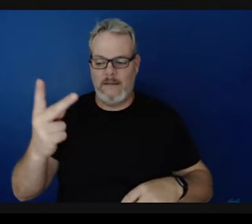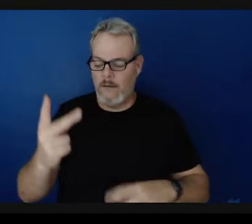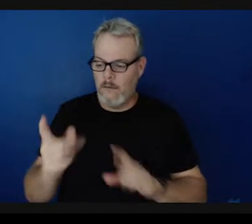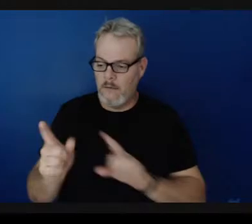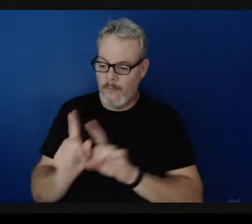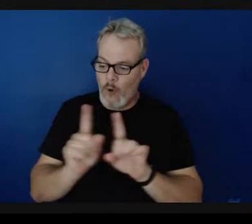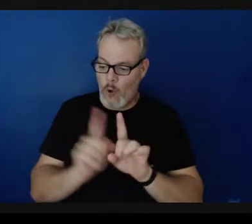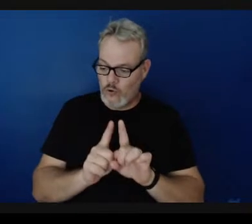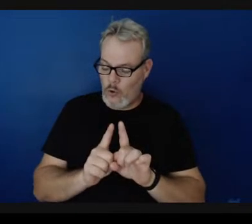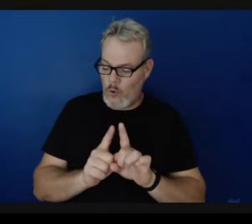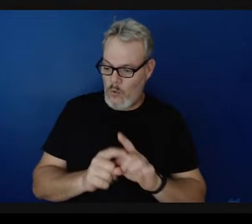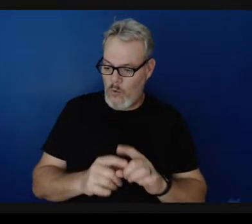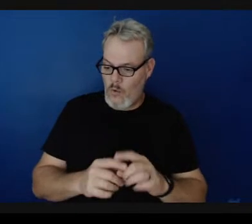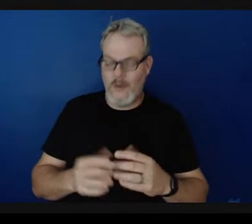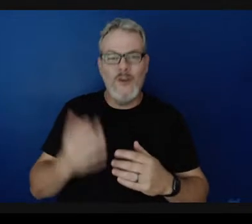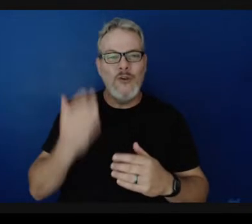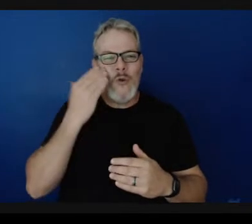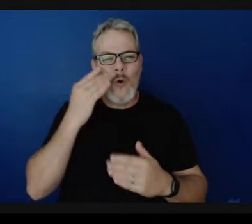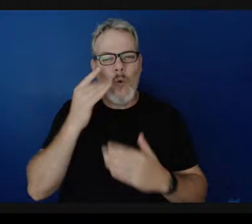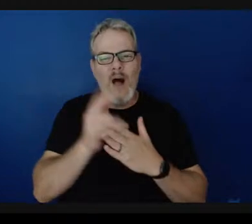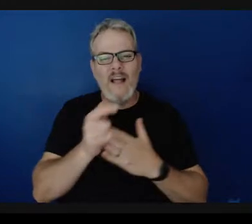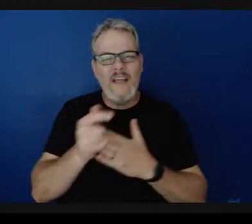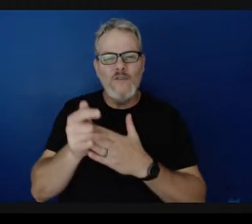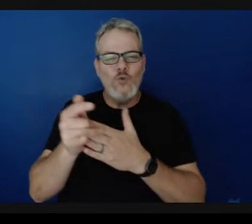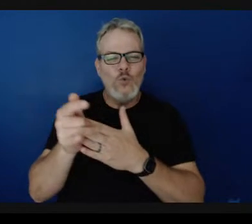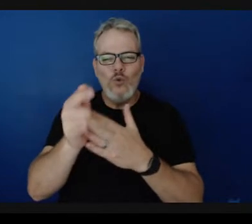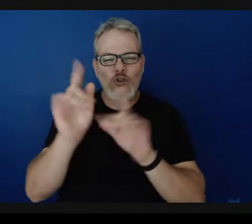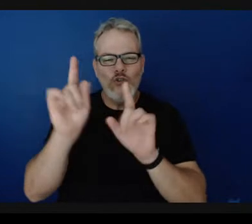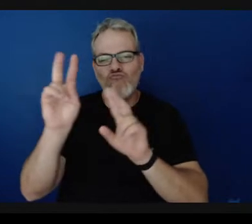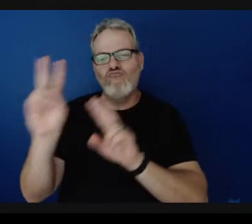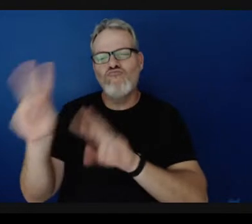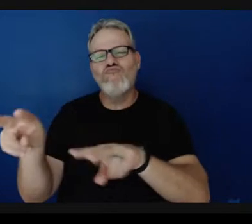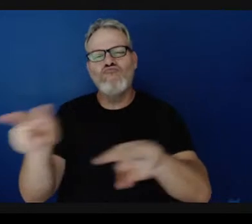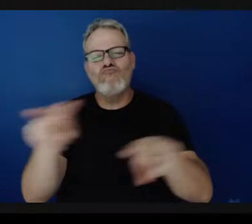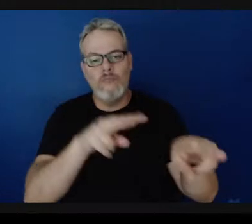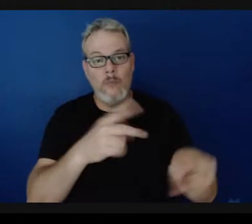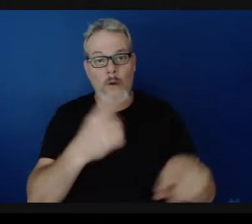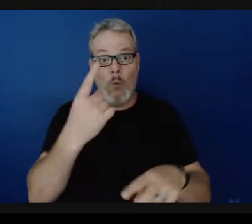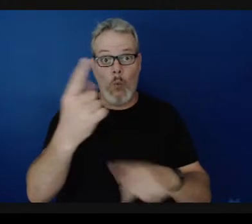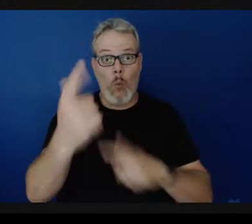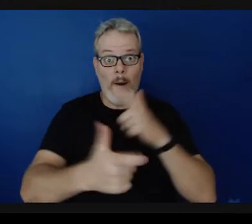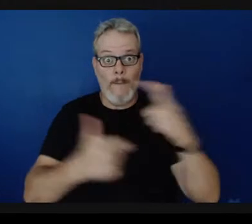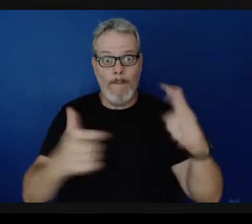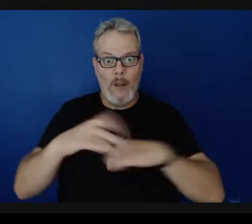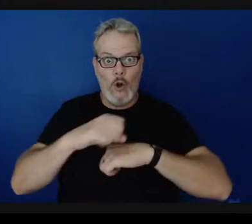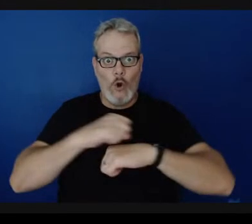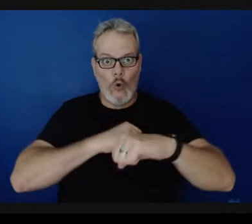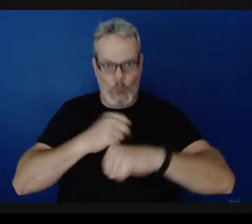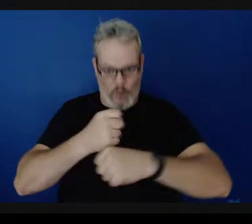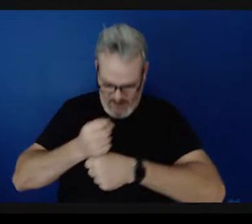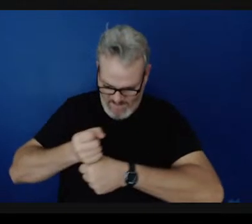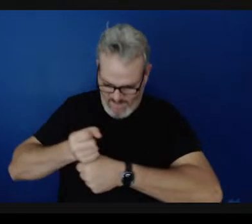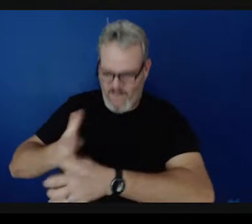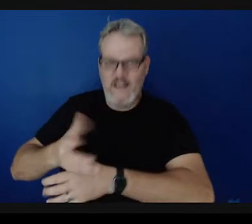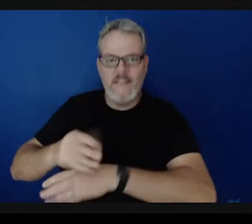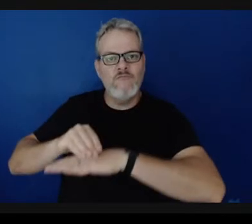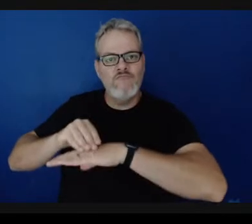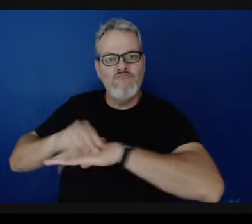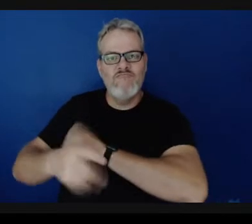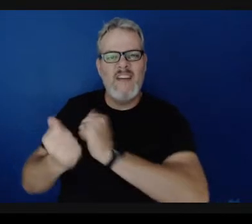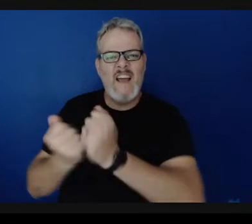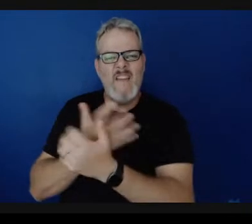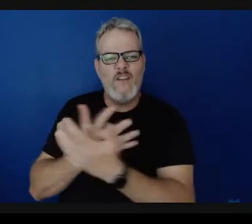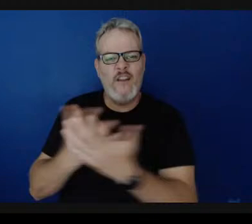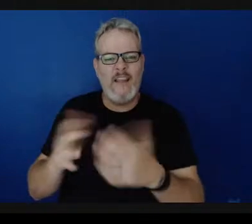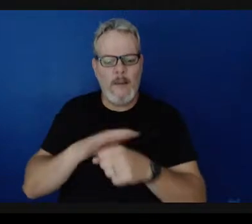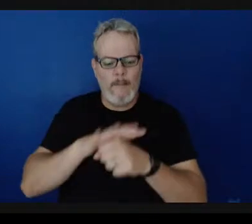when I give tours and all that, the caveat being that one big earthquake can change everything. So you can see the pressure build, everything, just reset